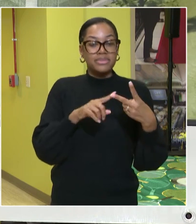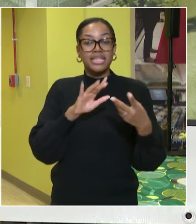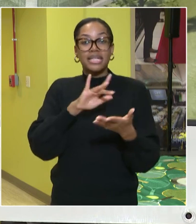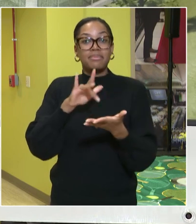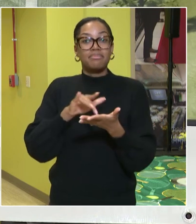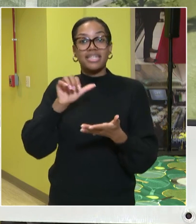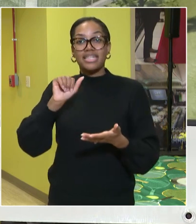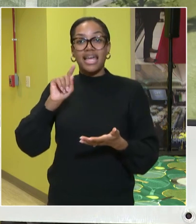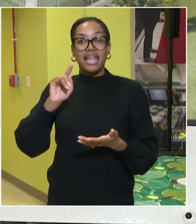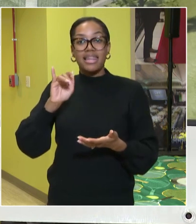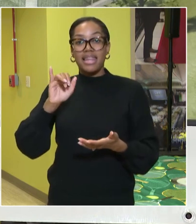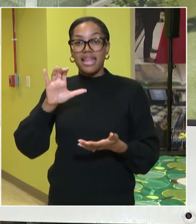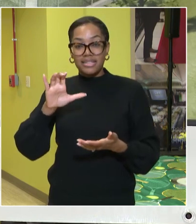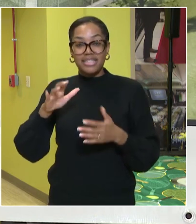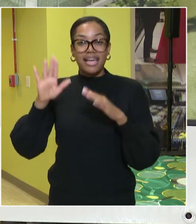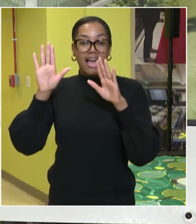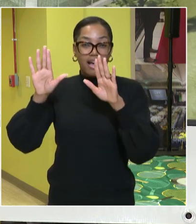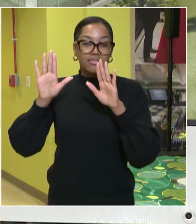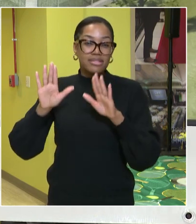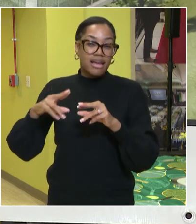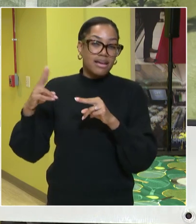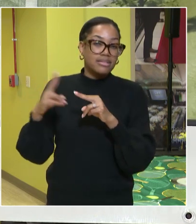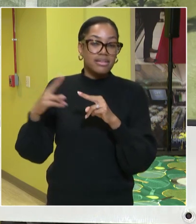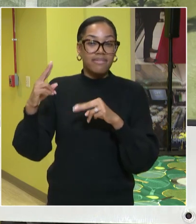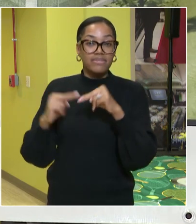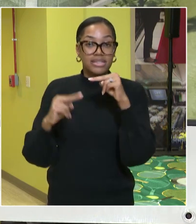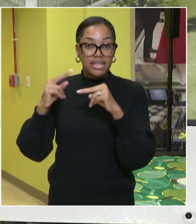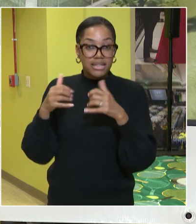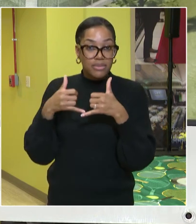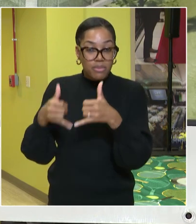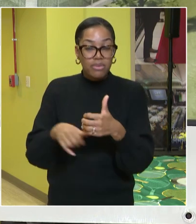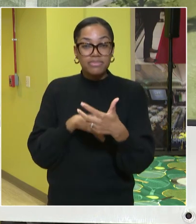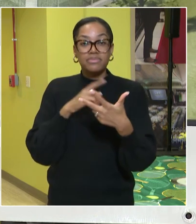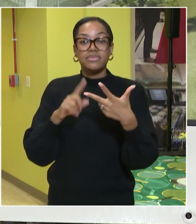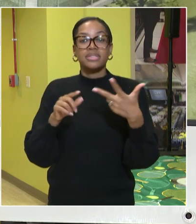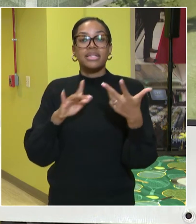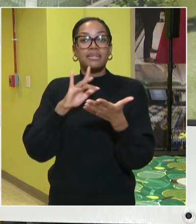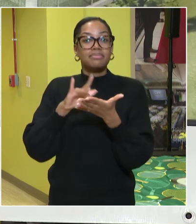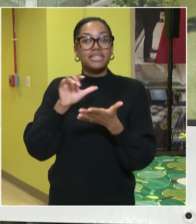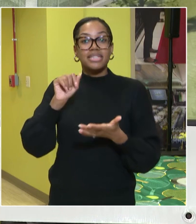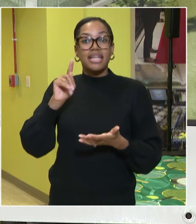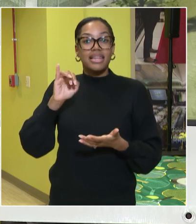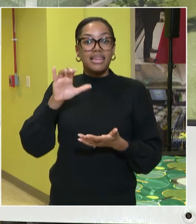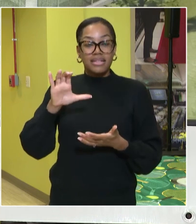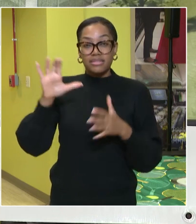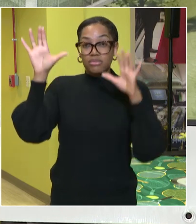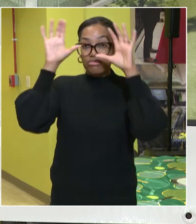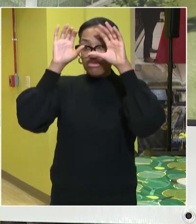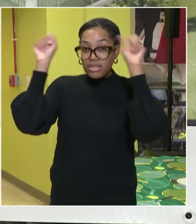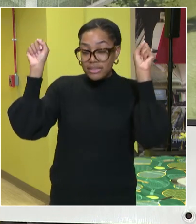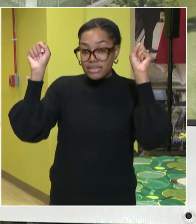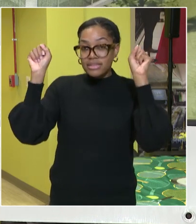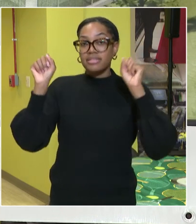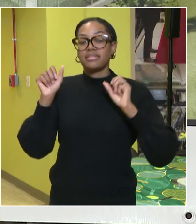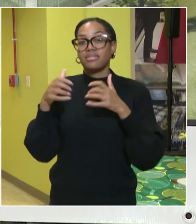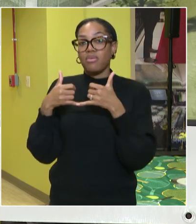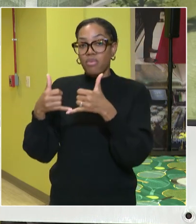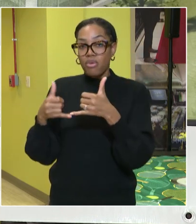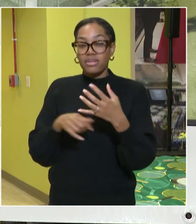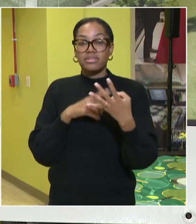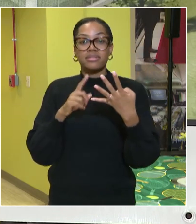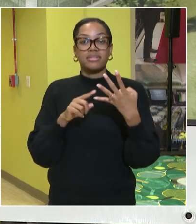Mid-Atlantic Outstanding Facility Award, the 2014 USTA Mid-Atlantic President's Award, the 2016